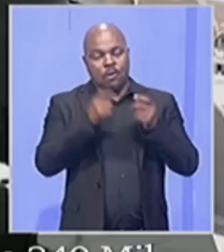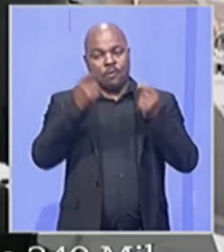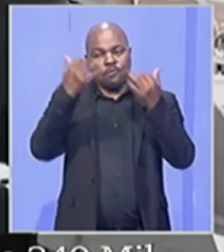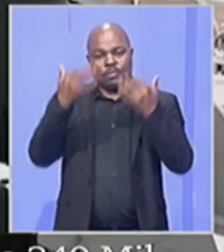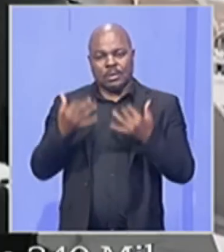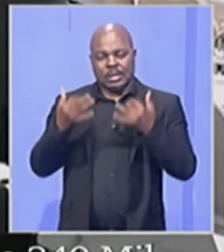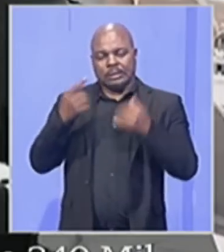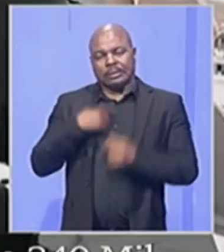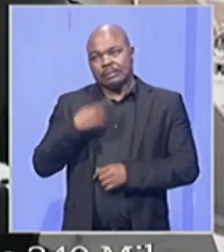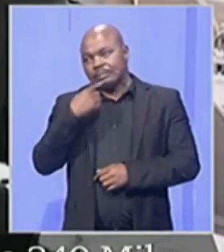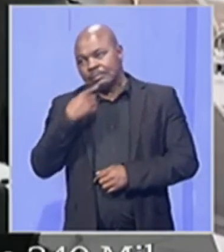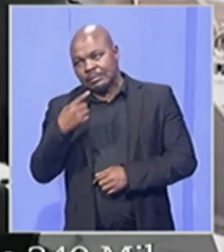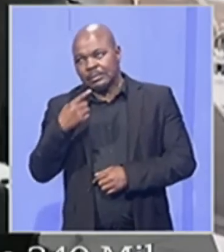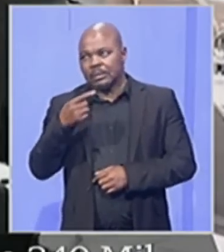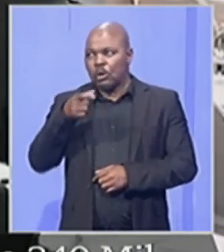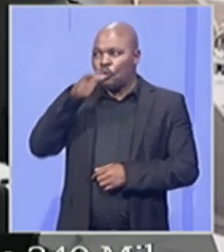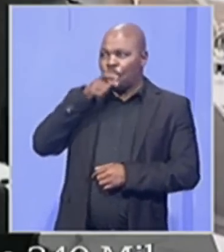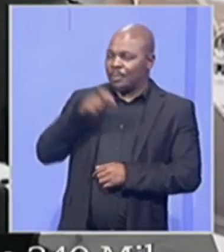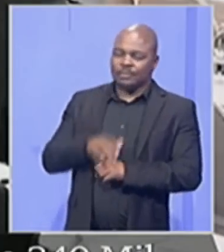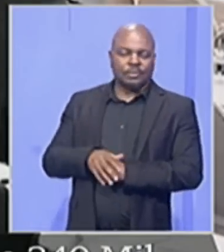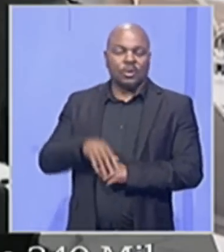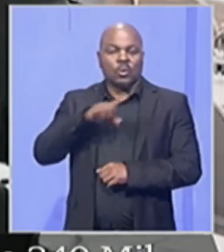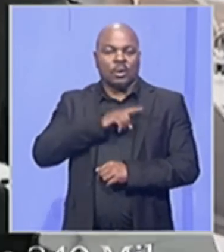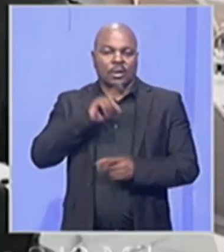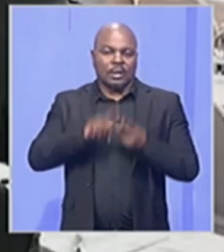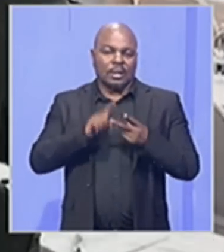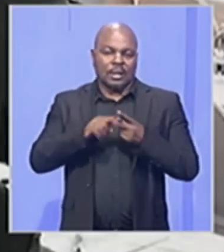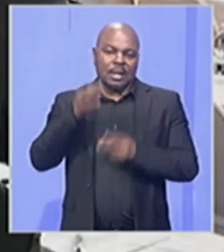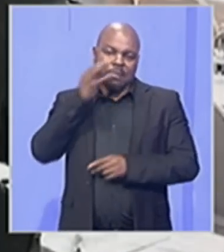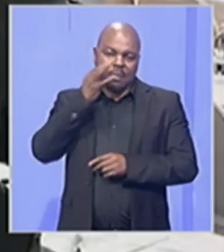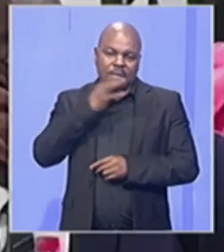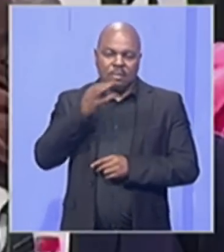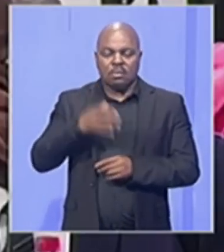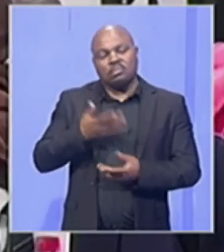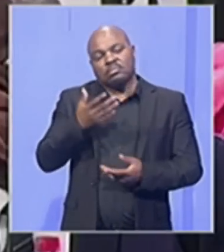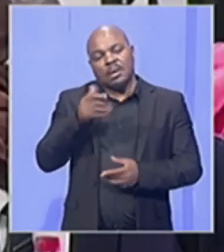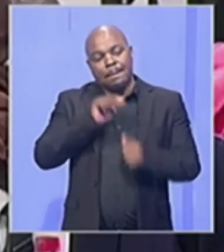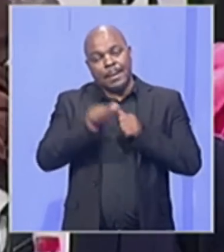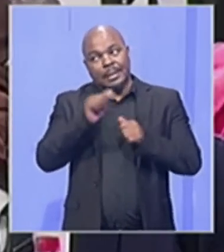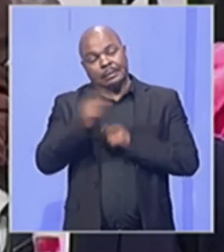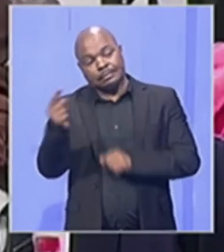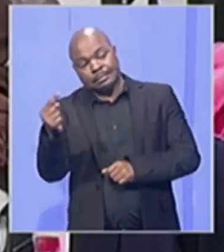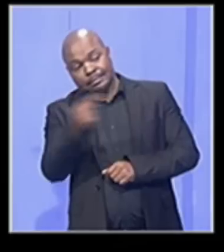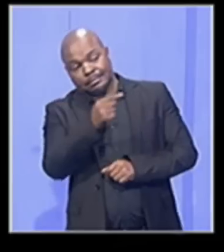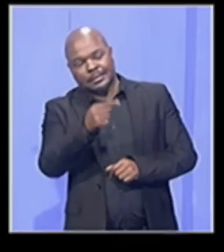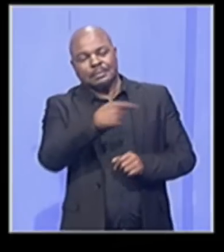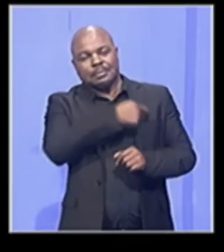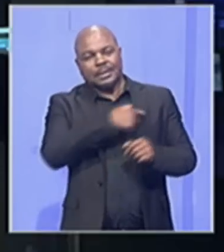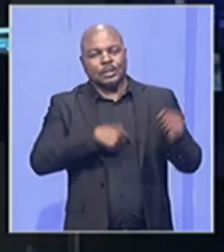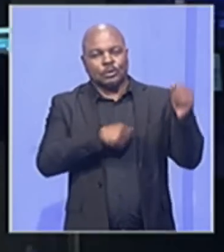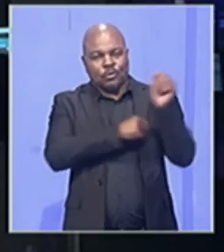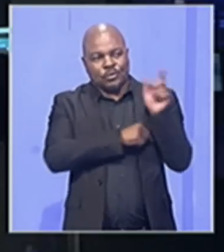leleme phate ka taba ena, moo le ile la fetisetsa dipotso tsa mekgatlo ya ditaba kantorong ya mopresidente.